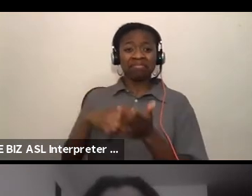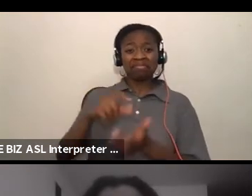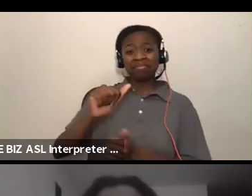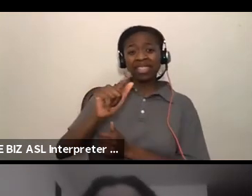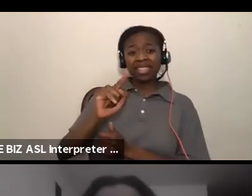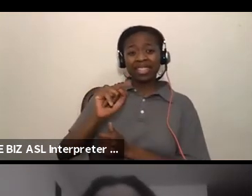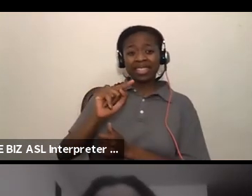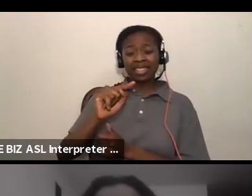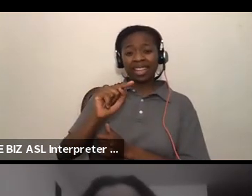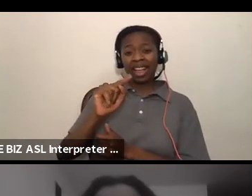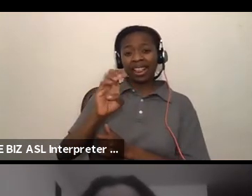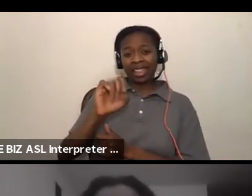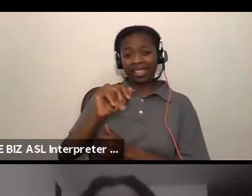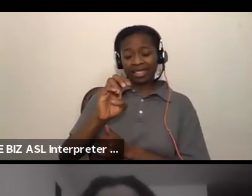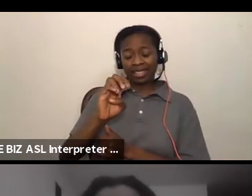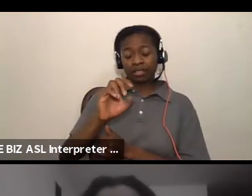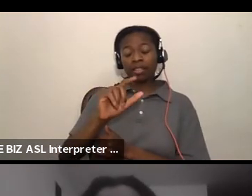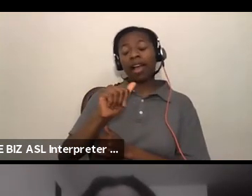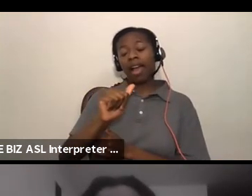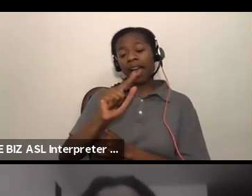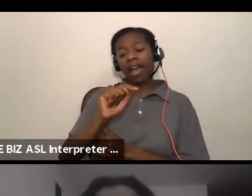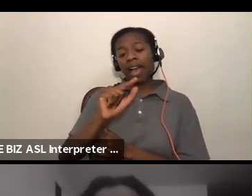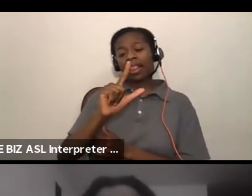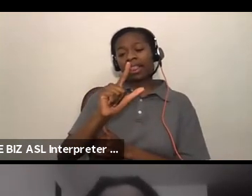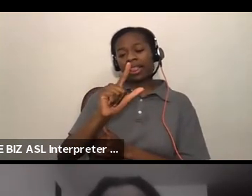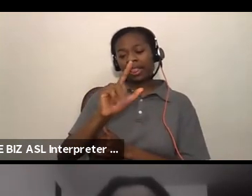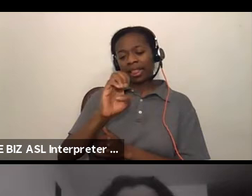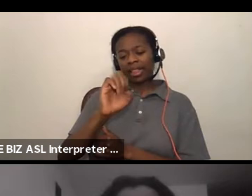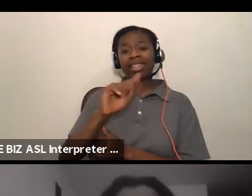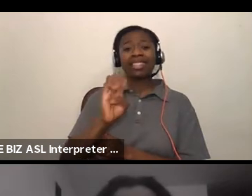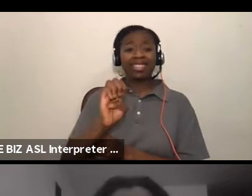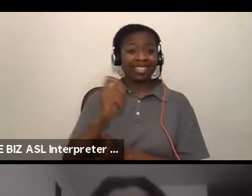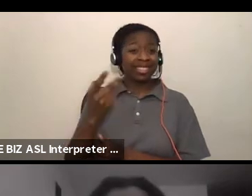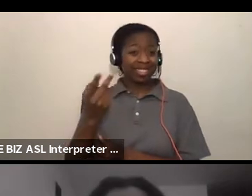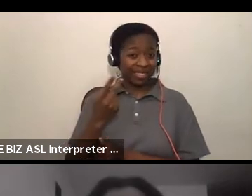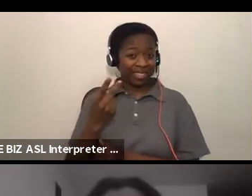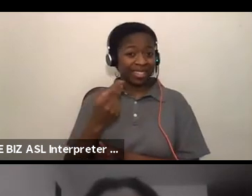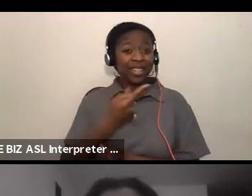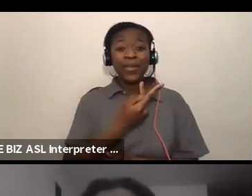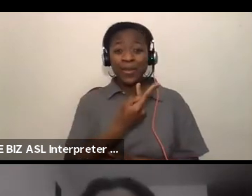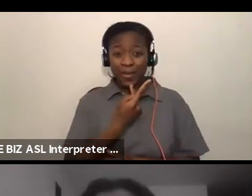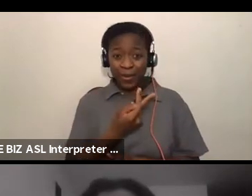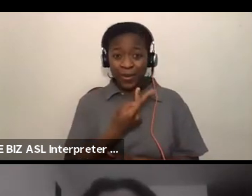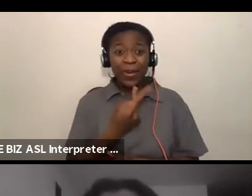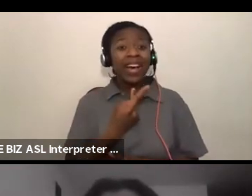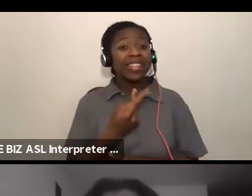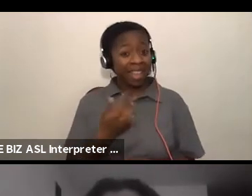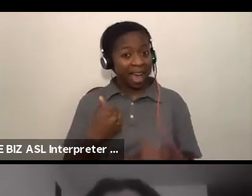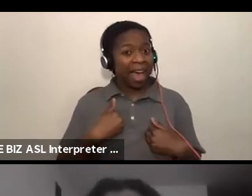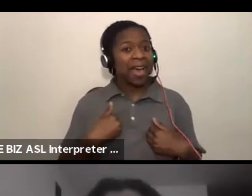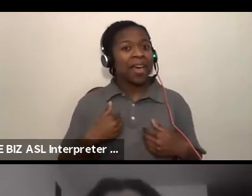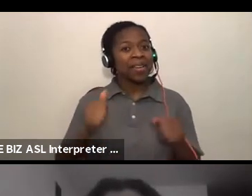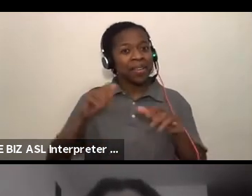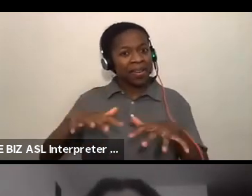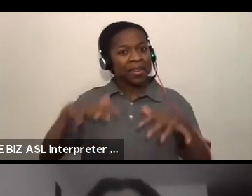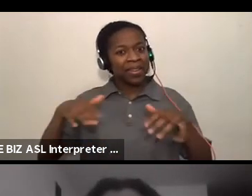goodness, yes, we had an audience full of Black people, and they were able to snap and be like,